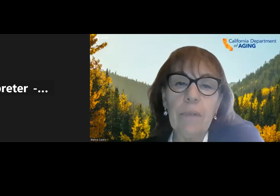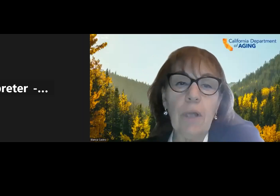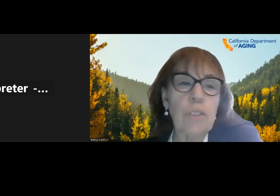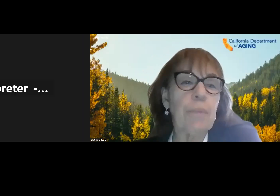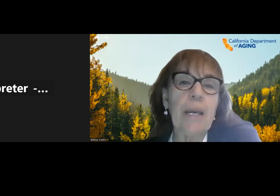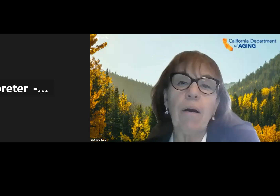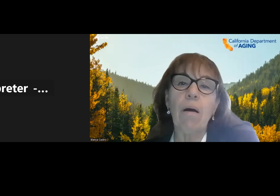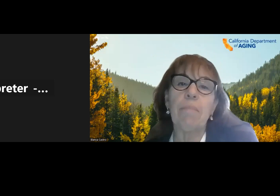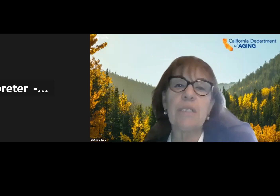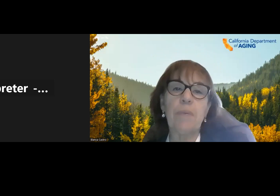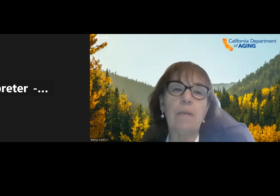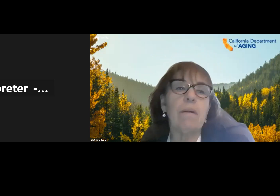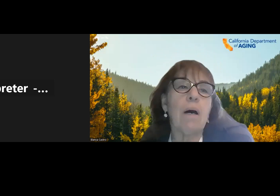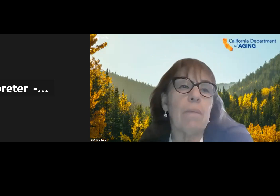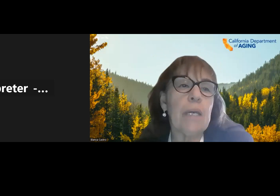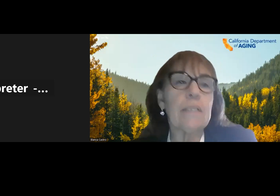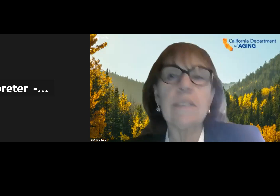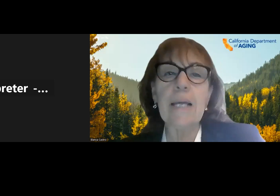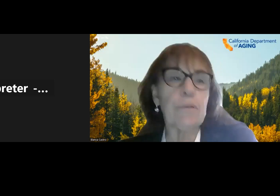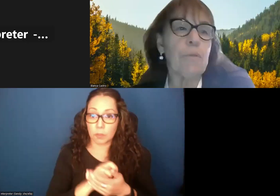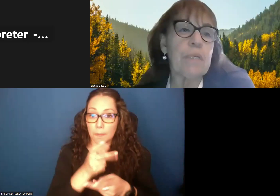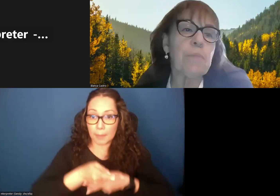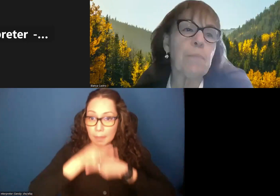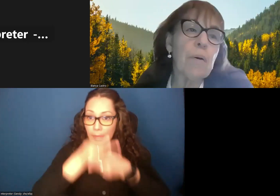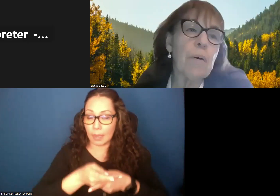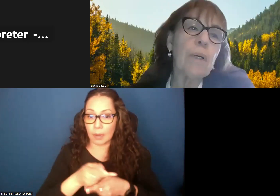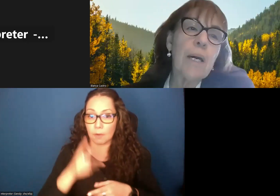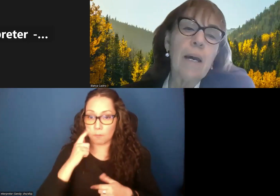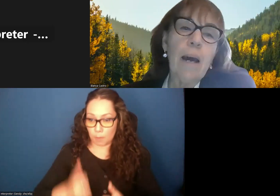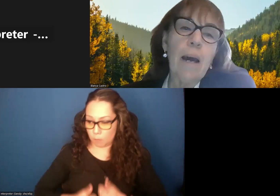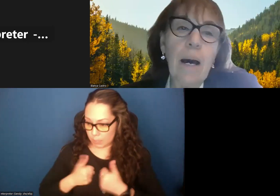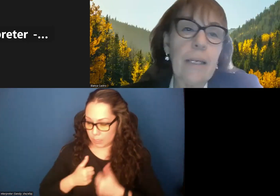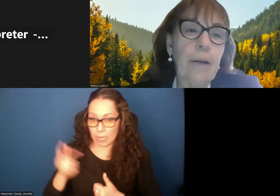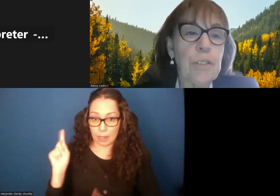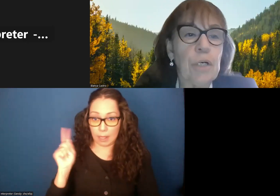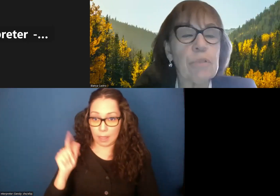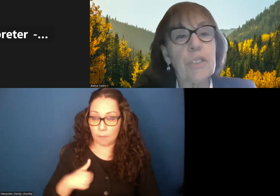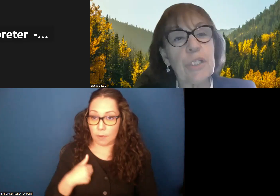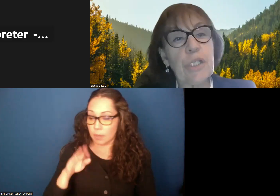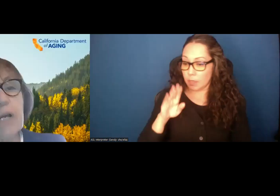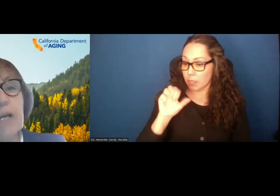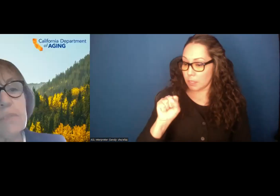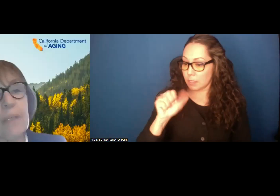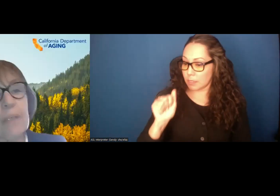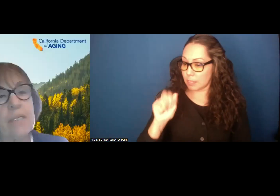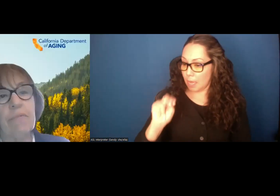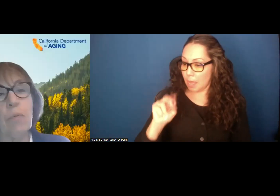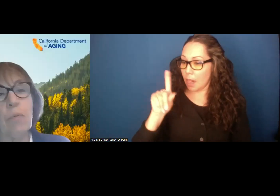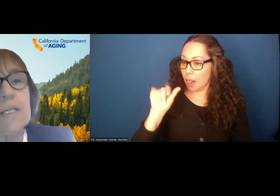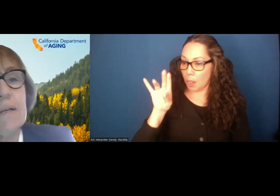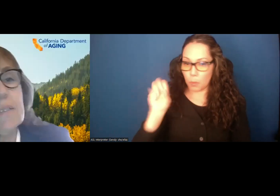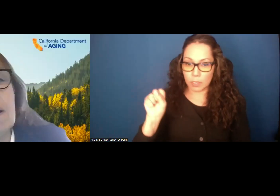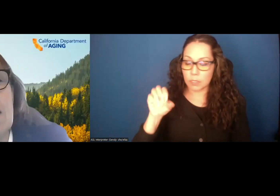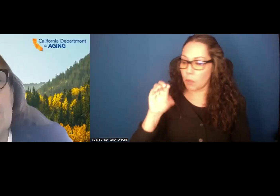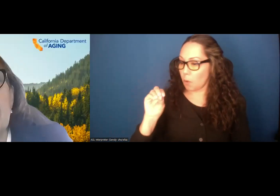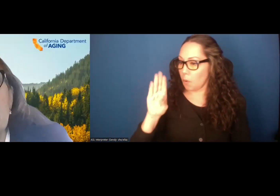the long term care ombudsman in San Luis Obispo, Karen Jones, and she shared this because of